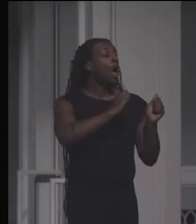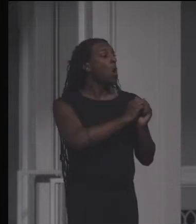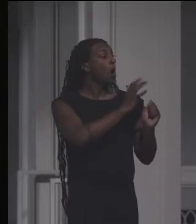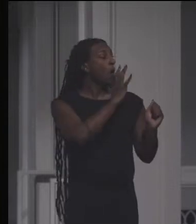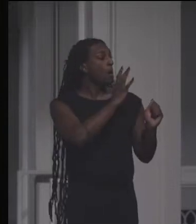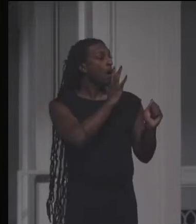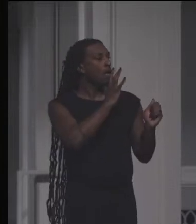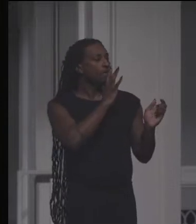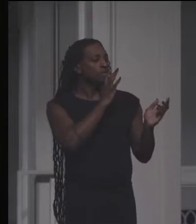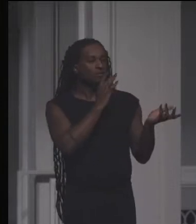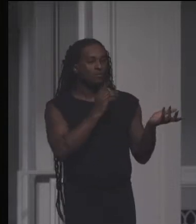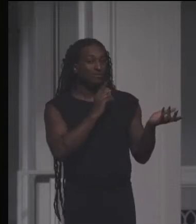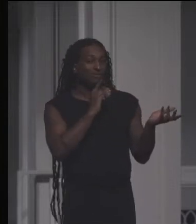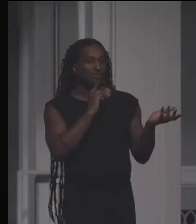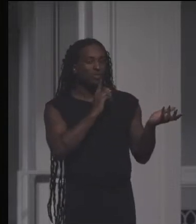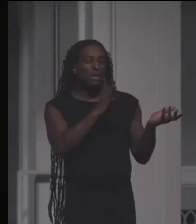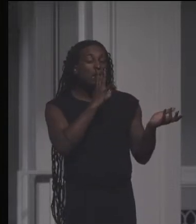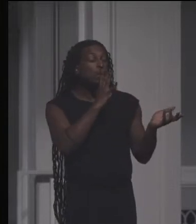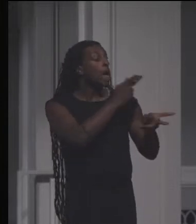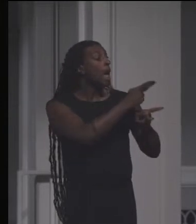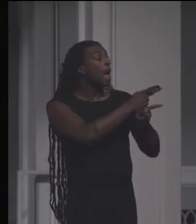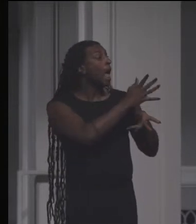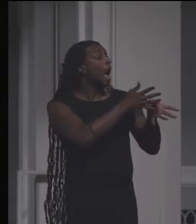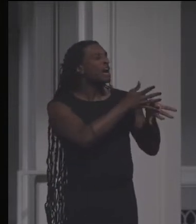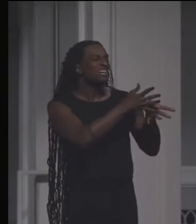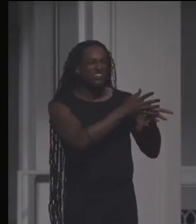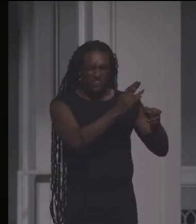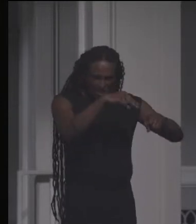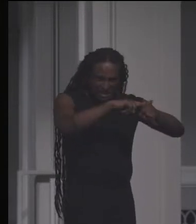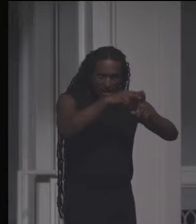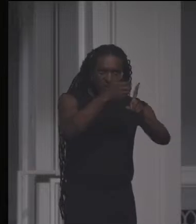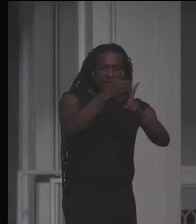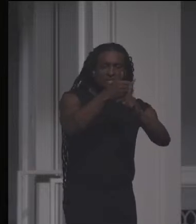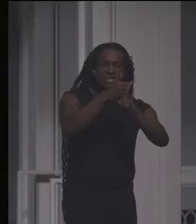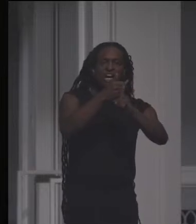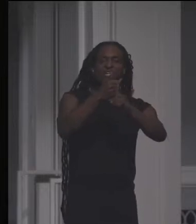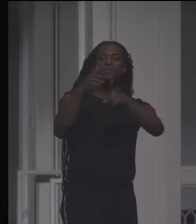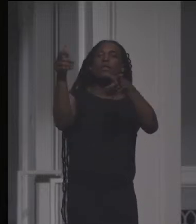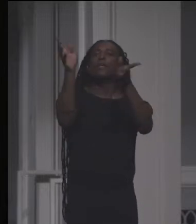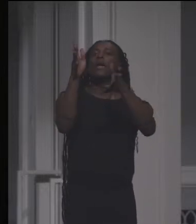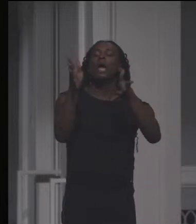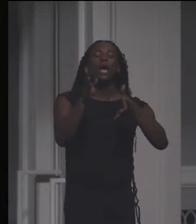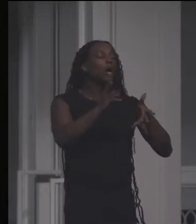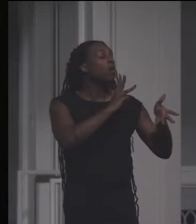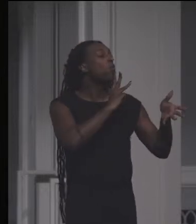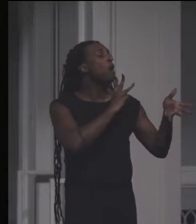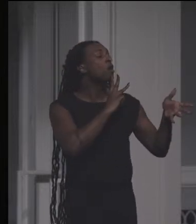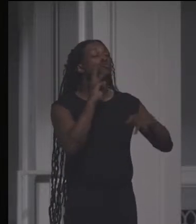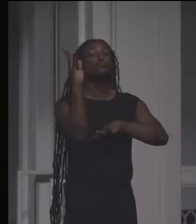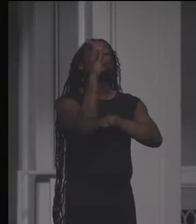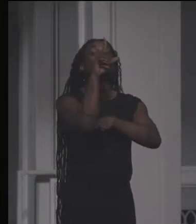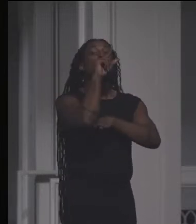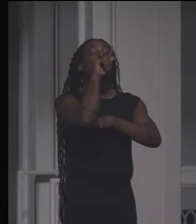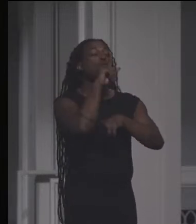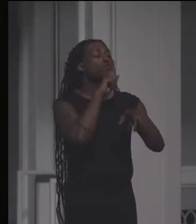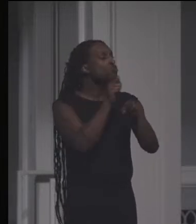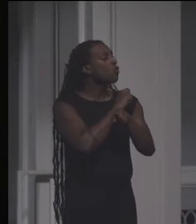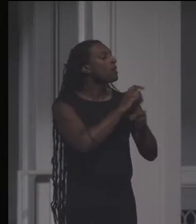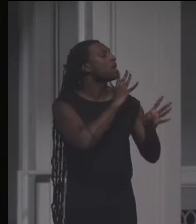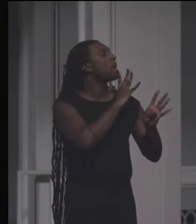nature raises her more than her mother. The air and water, trees and birds, they literally speak to